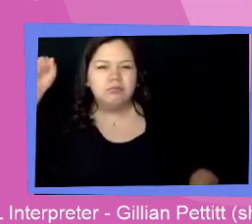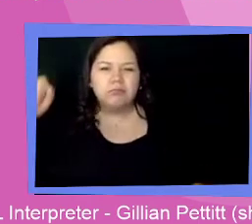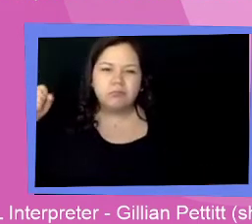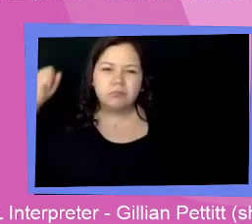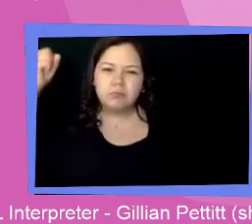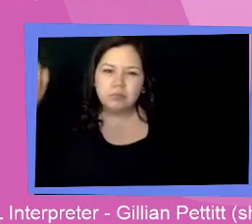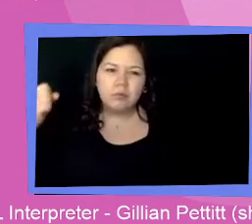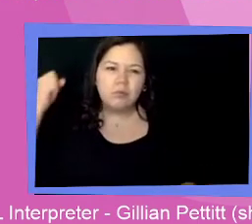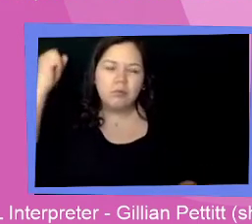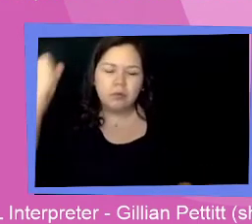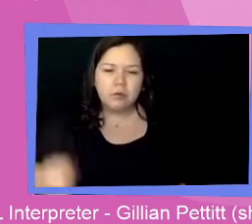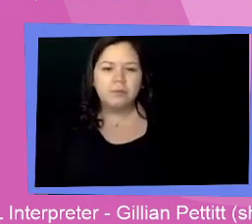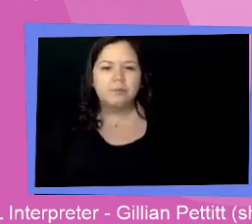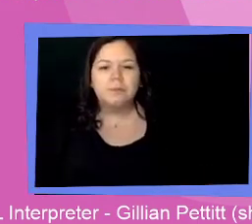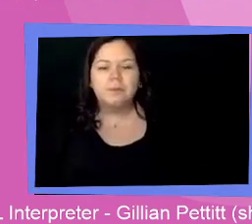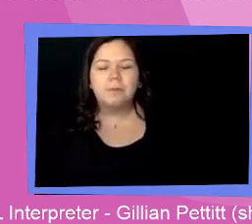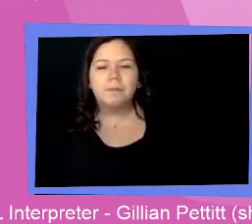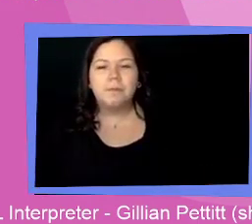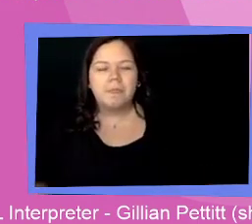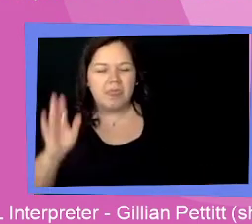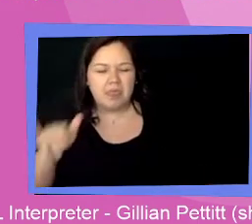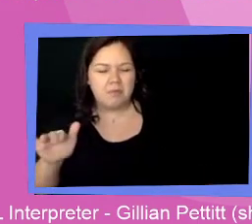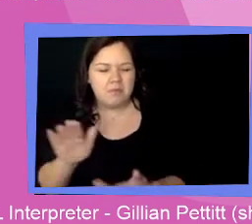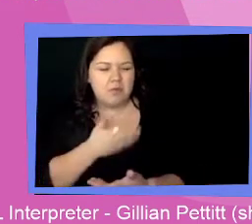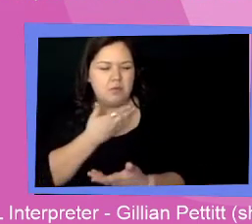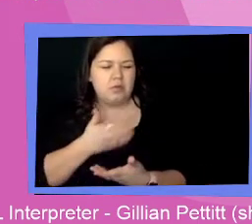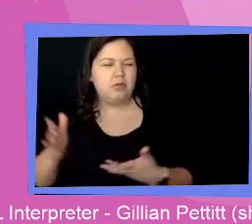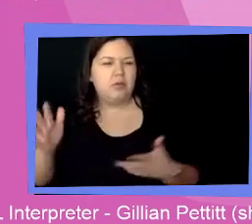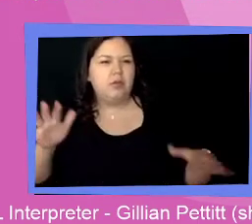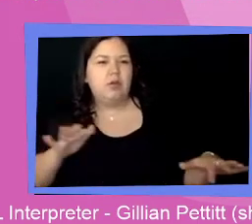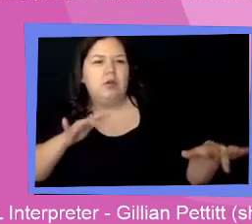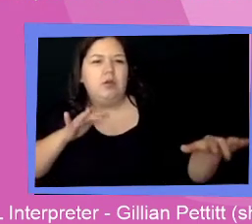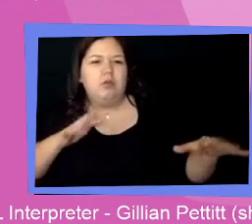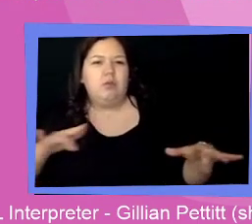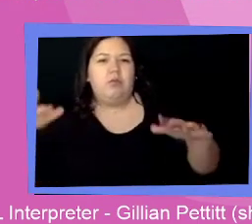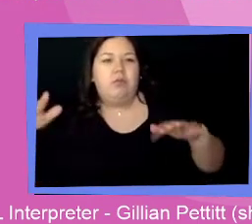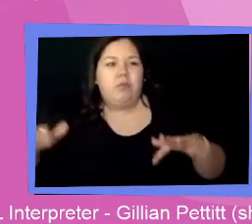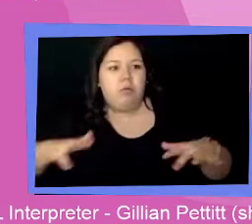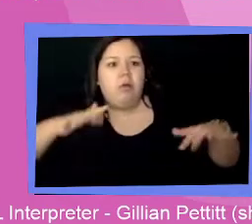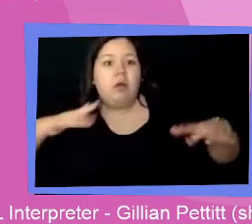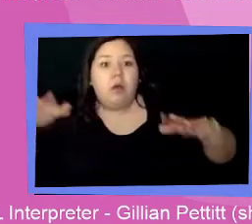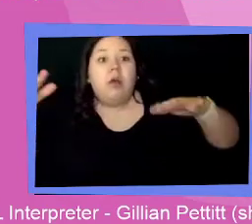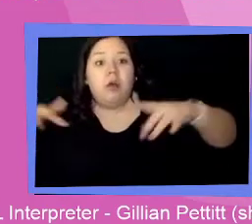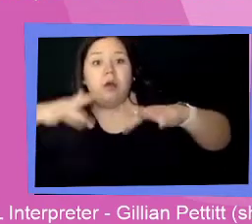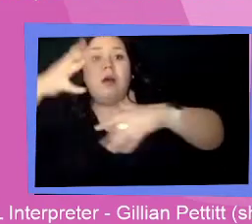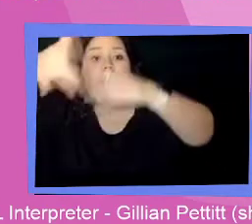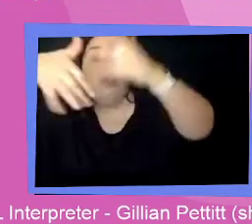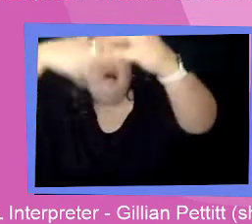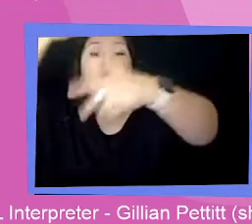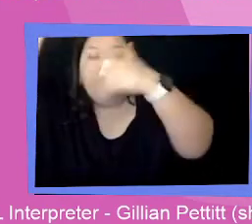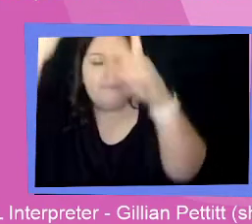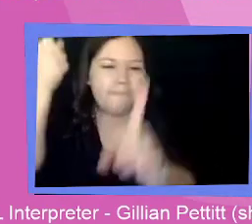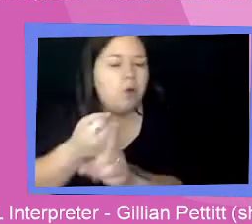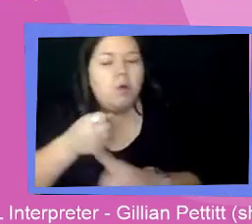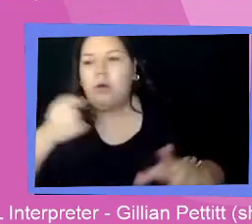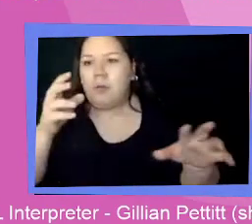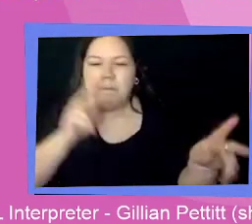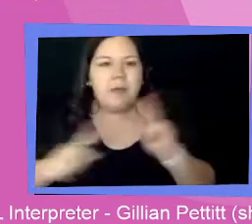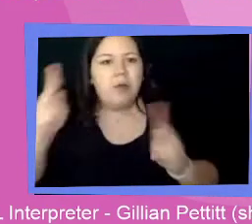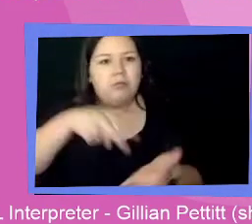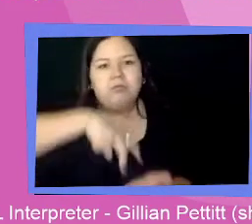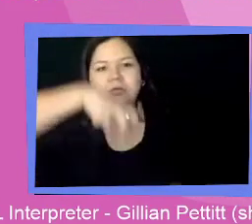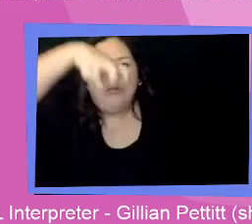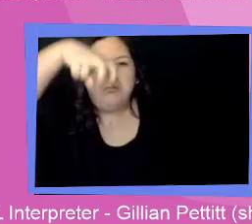whoop. The beat drops and everyone jumps, and as they land, the earth shakes and my